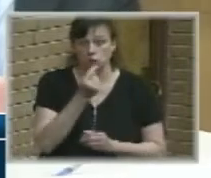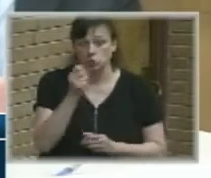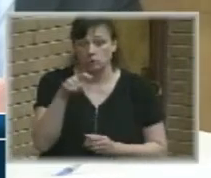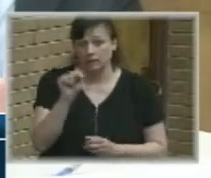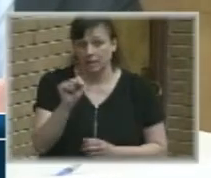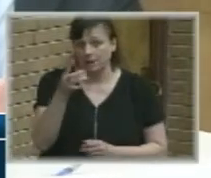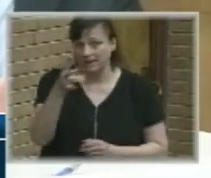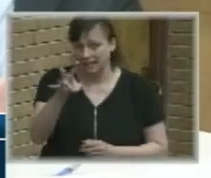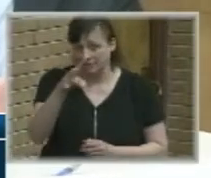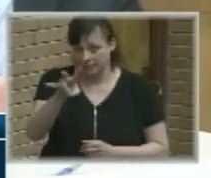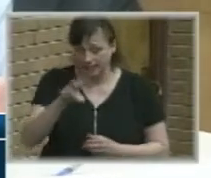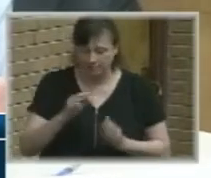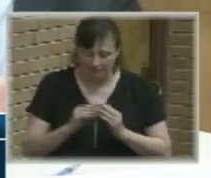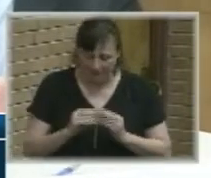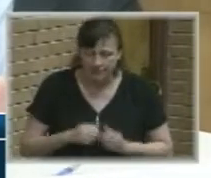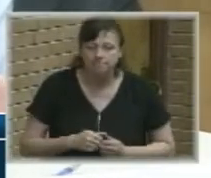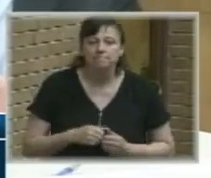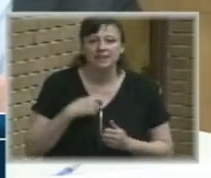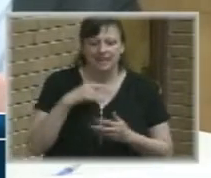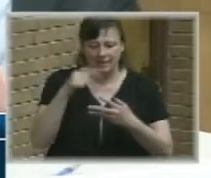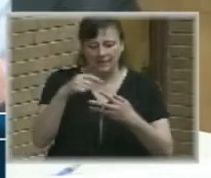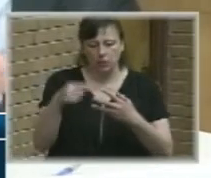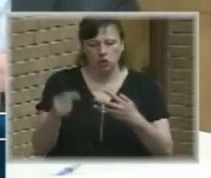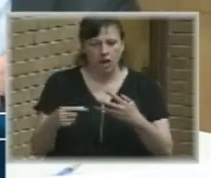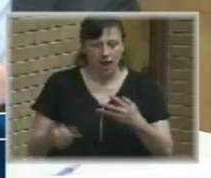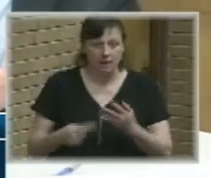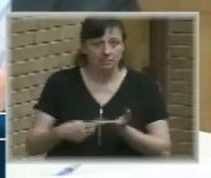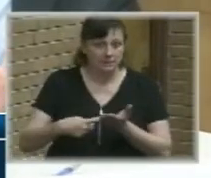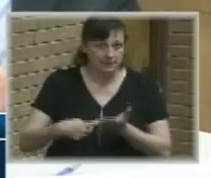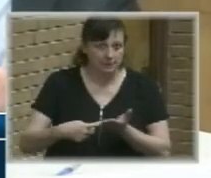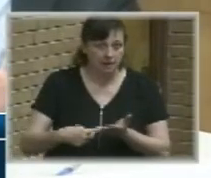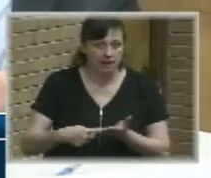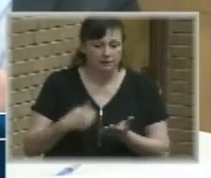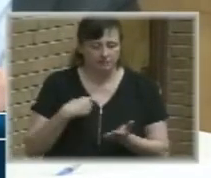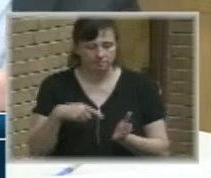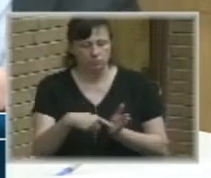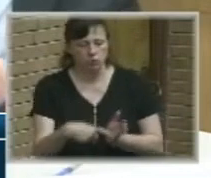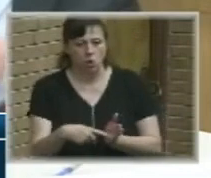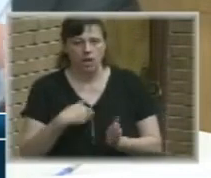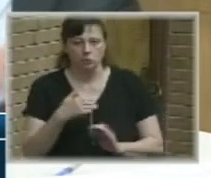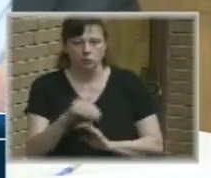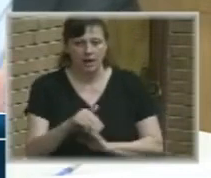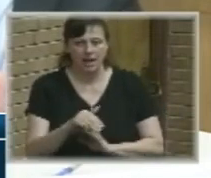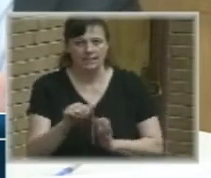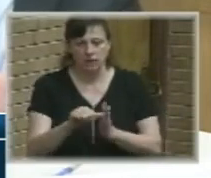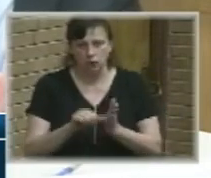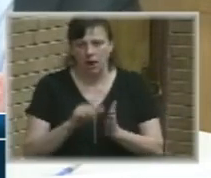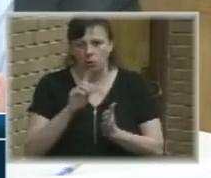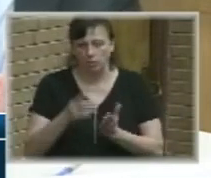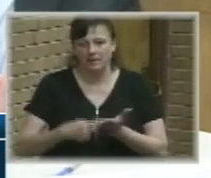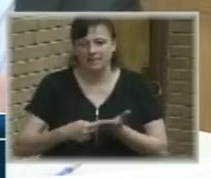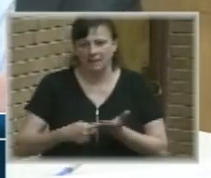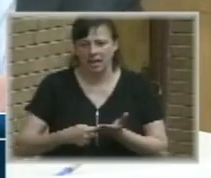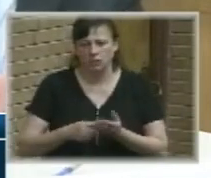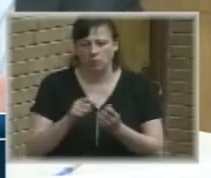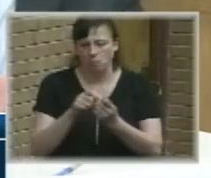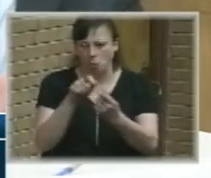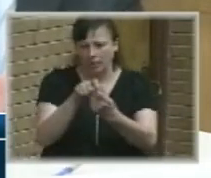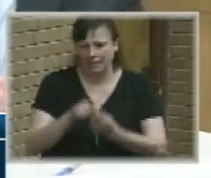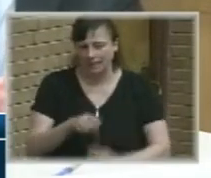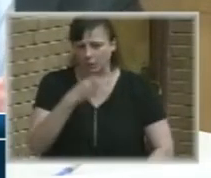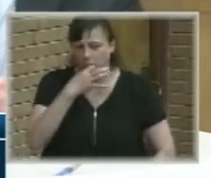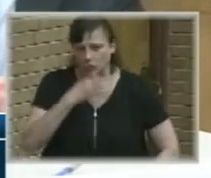September 17th. Each of the items that were discussed in committee appear on tonight's agenda and will be discussed in further detail. And